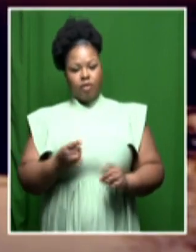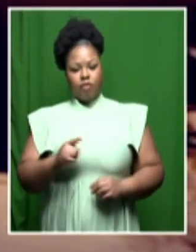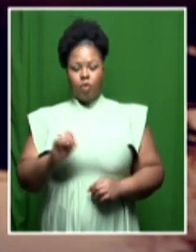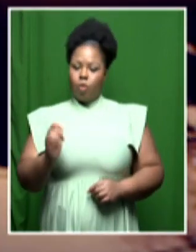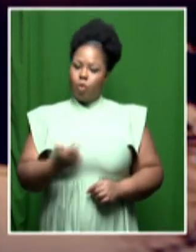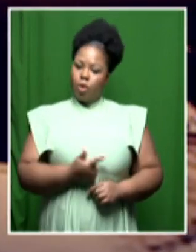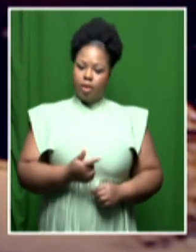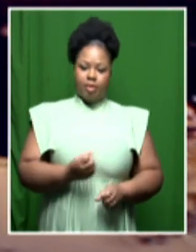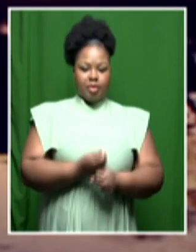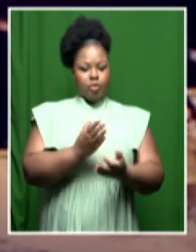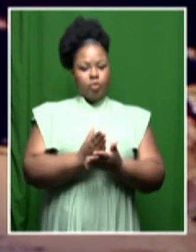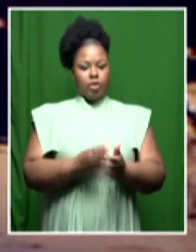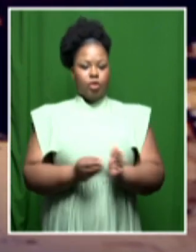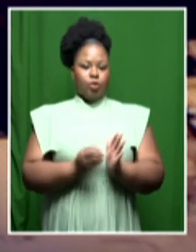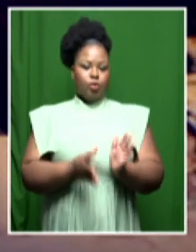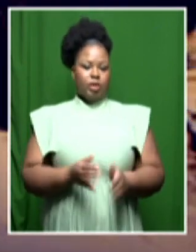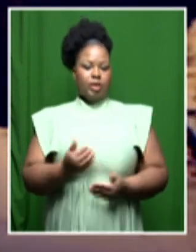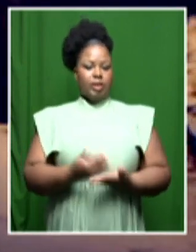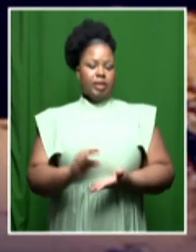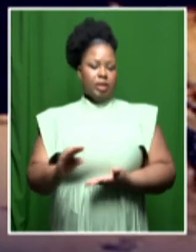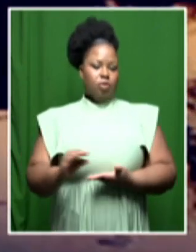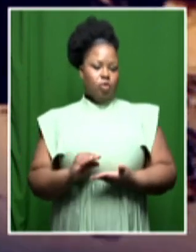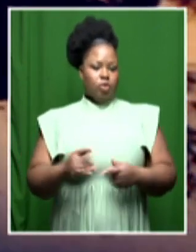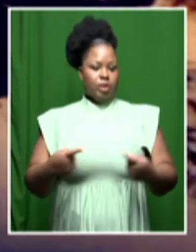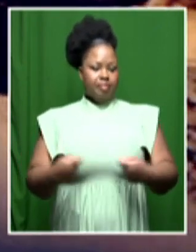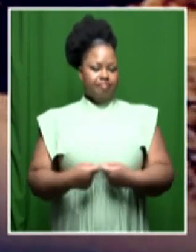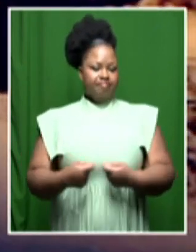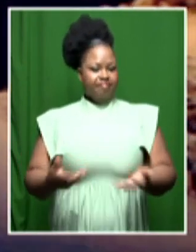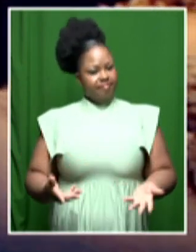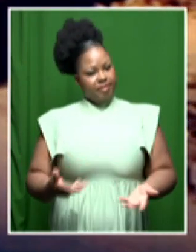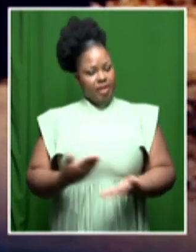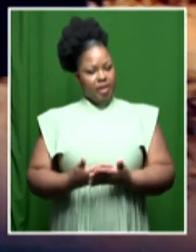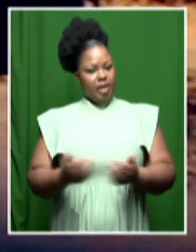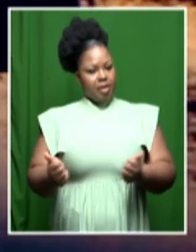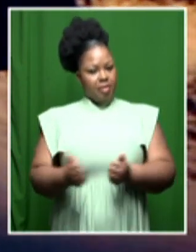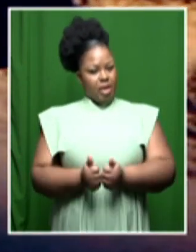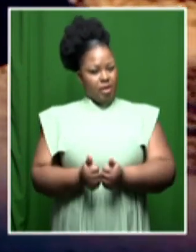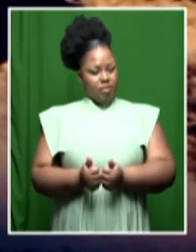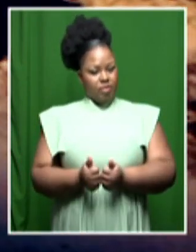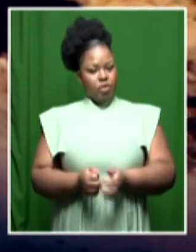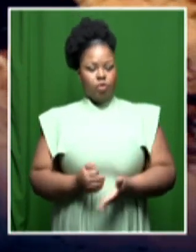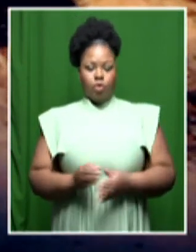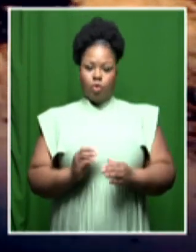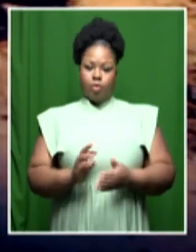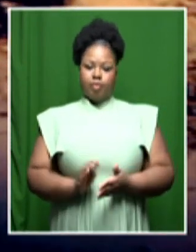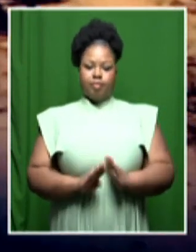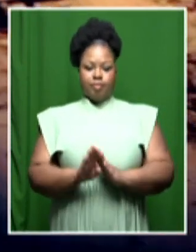to get students in and sponsors as well so that they can partner together and hopefully further their education.